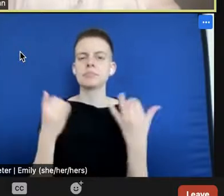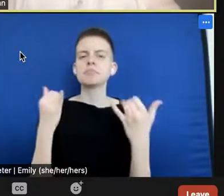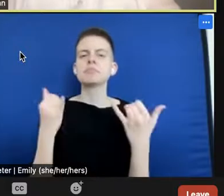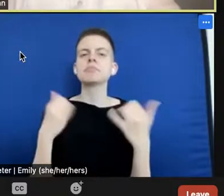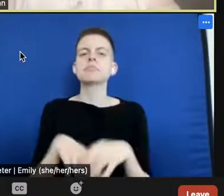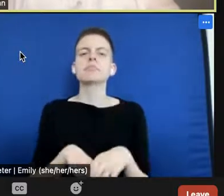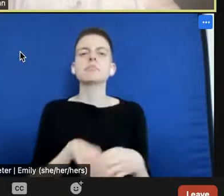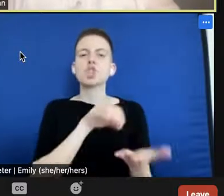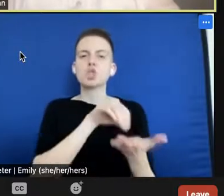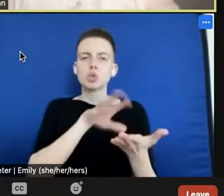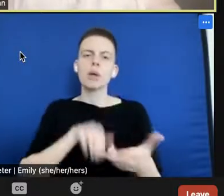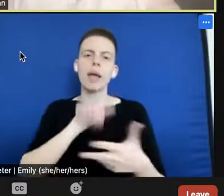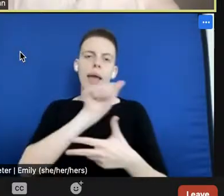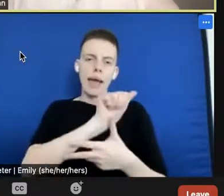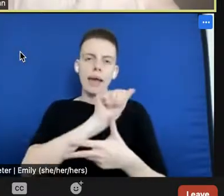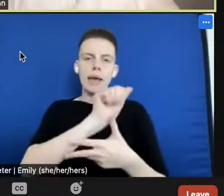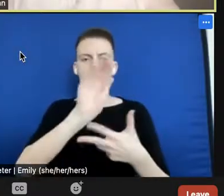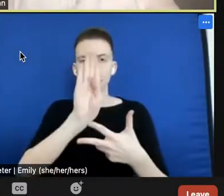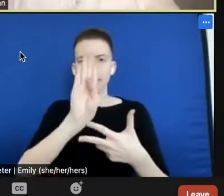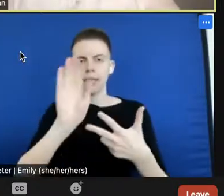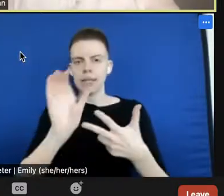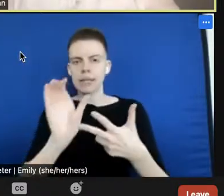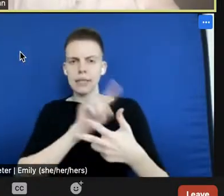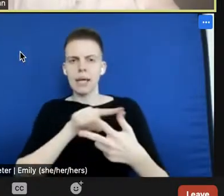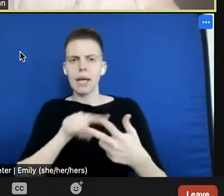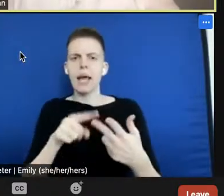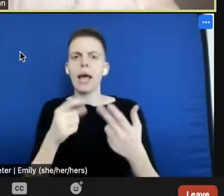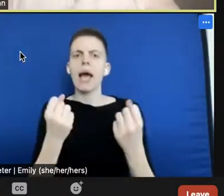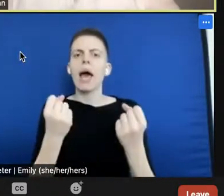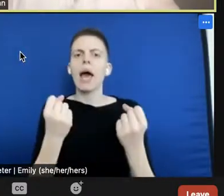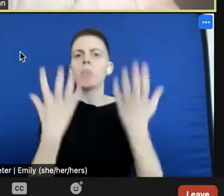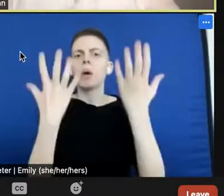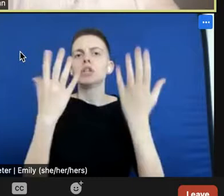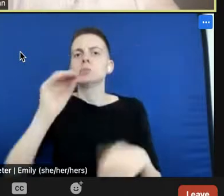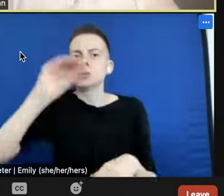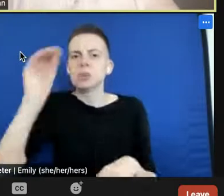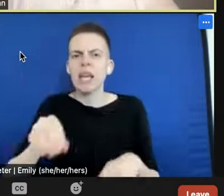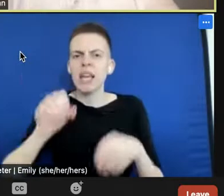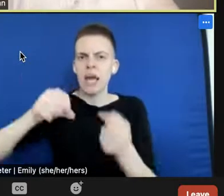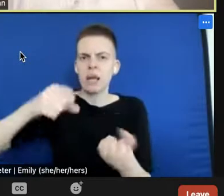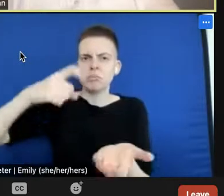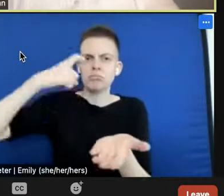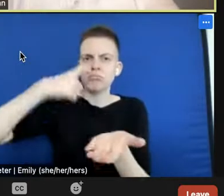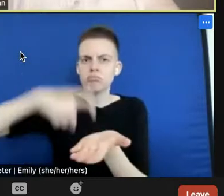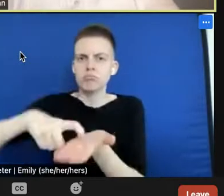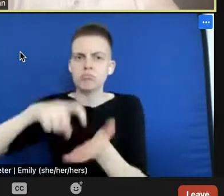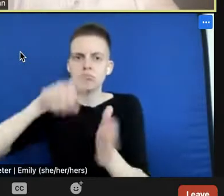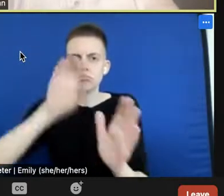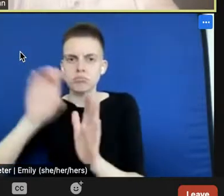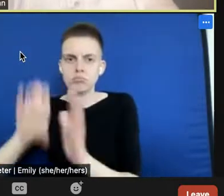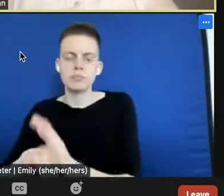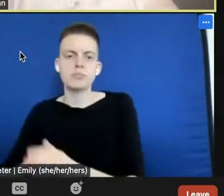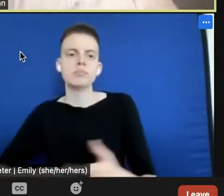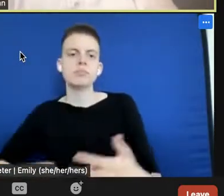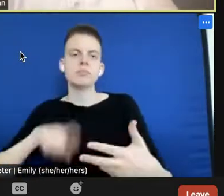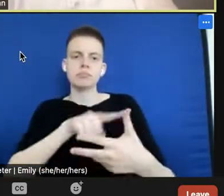A, student B, and student C could recognize these images. If in student A is in mid-phase 2,